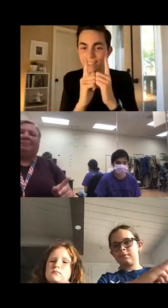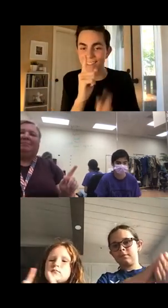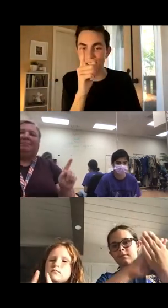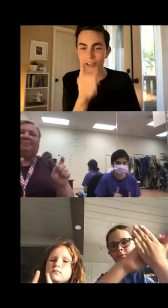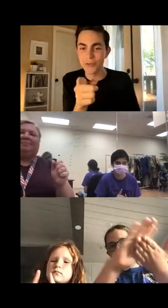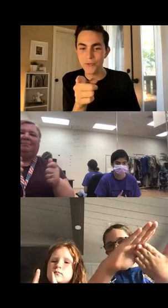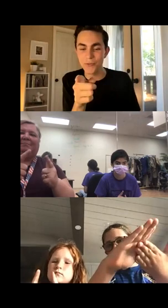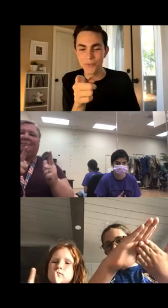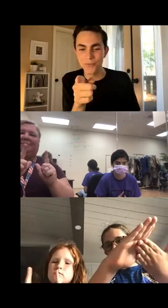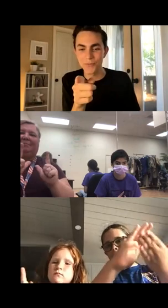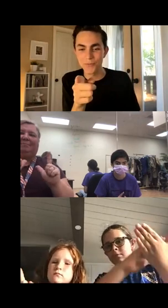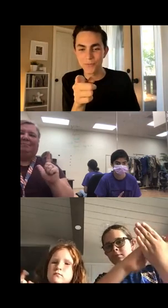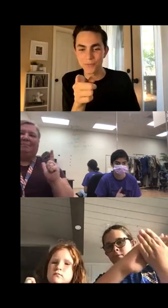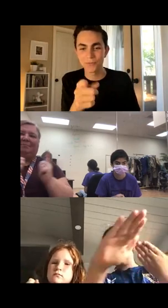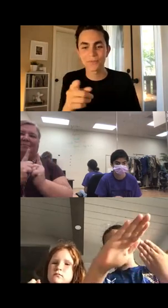meet you.